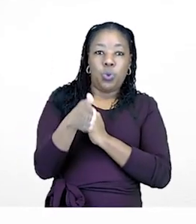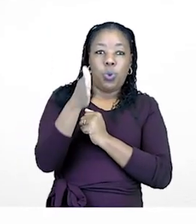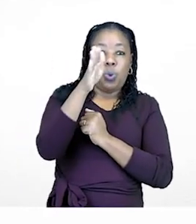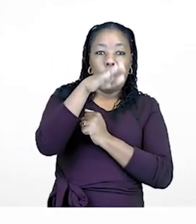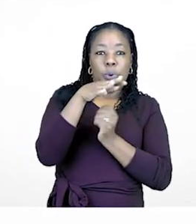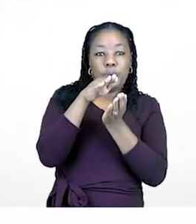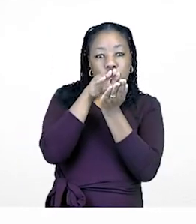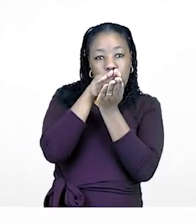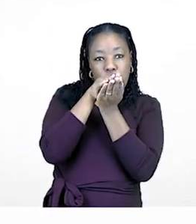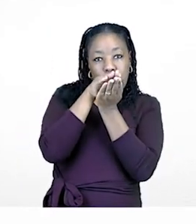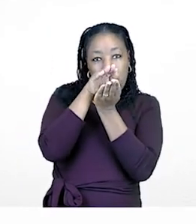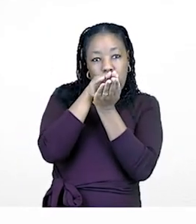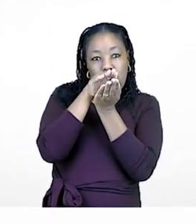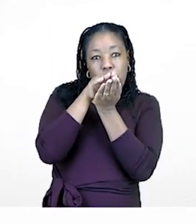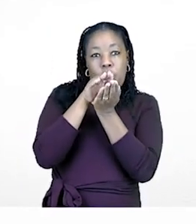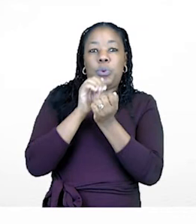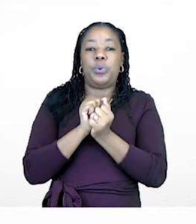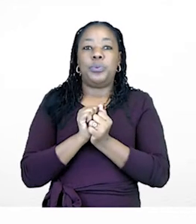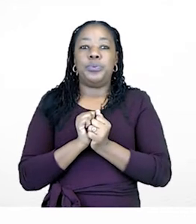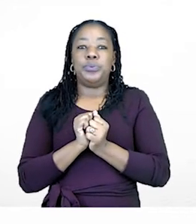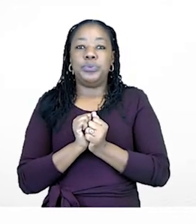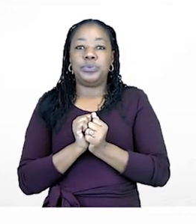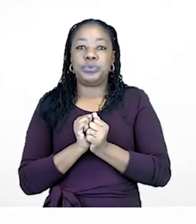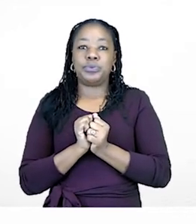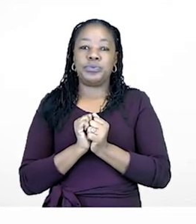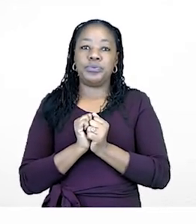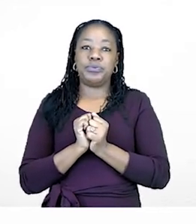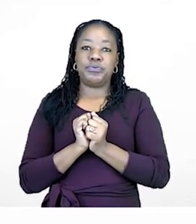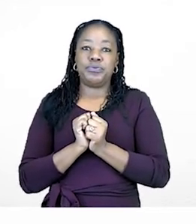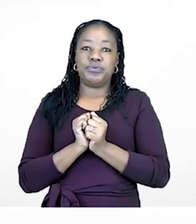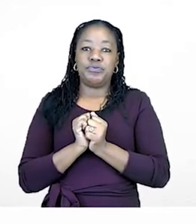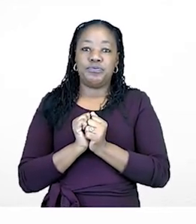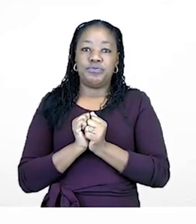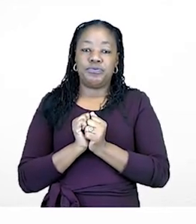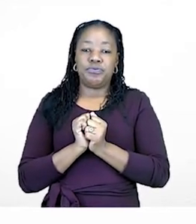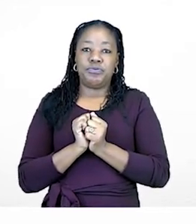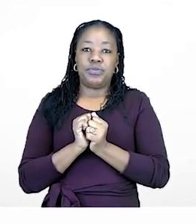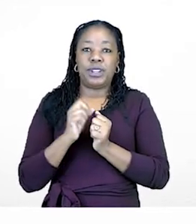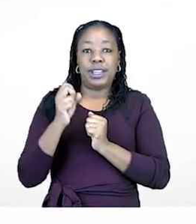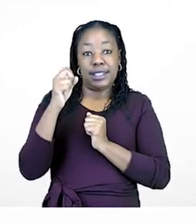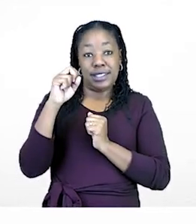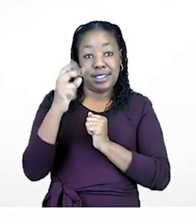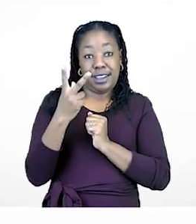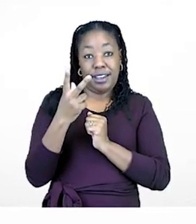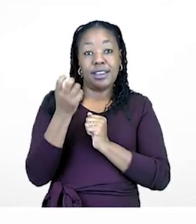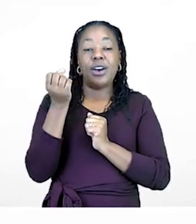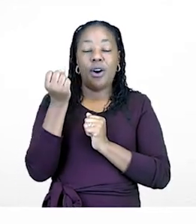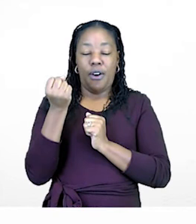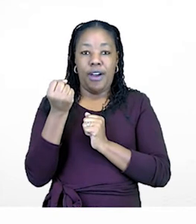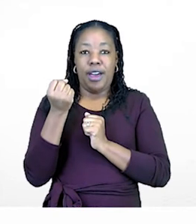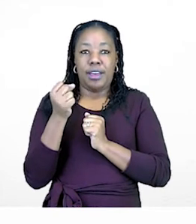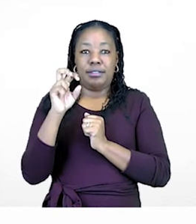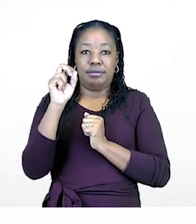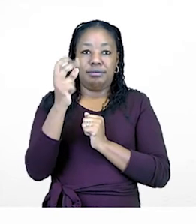good umbrella with nice shade and shells, or 1 shell. But there are starfish